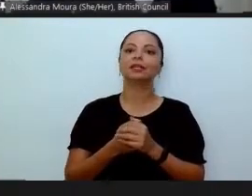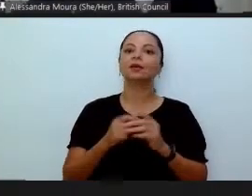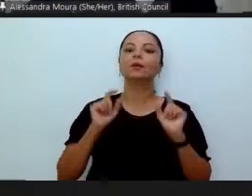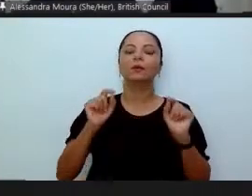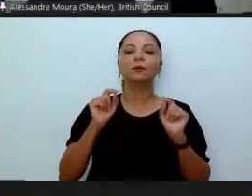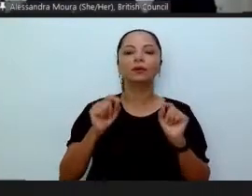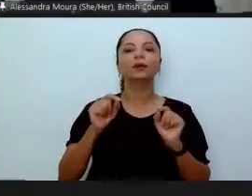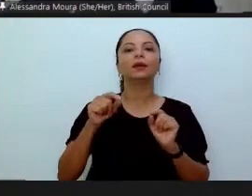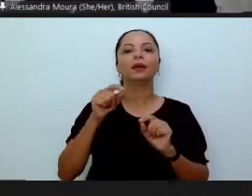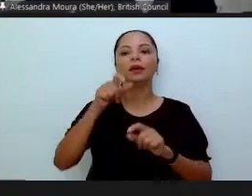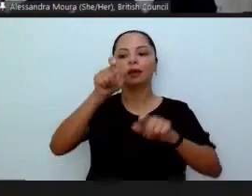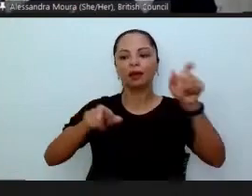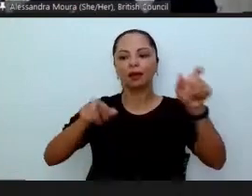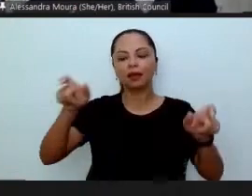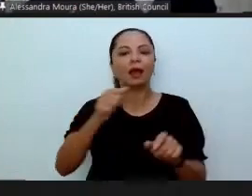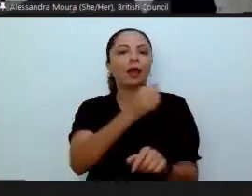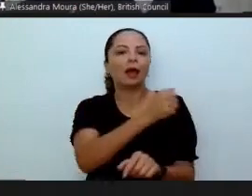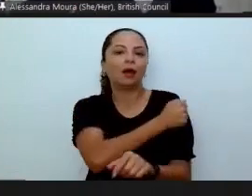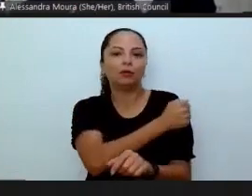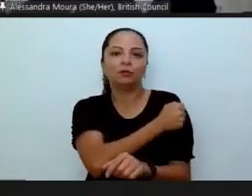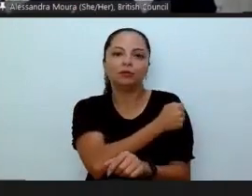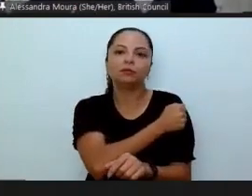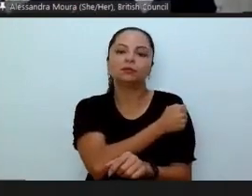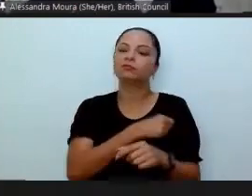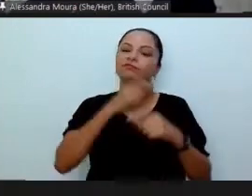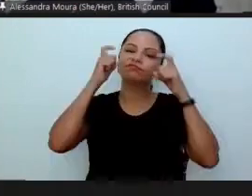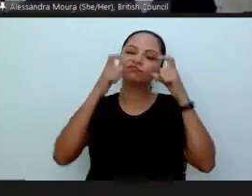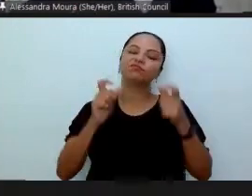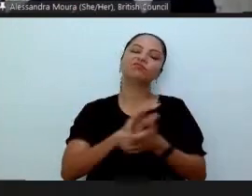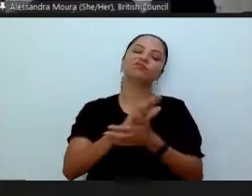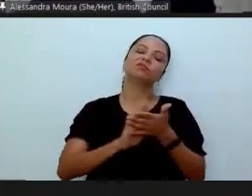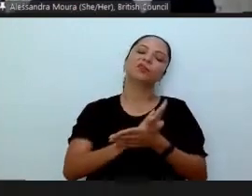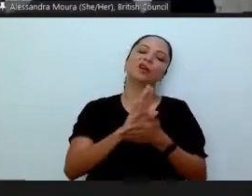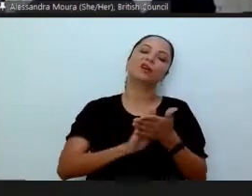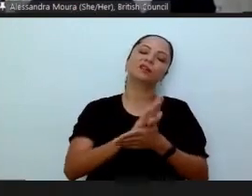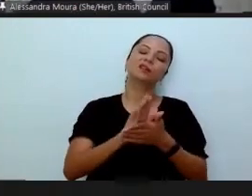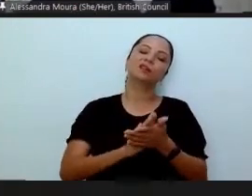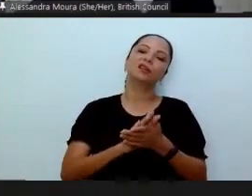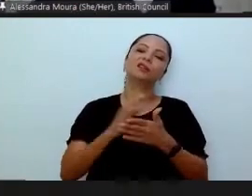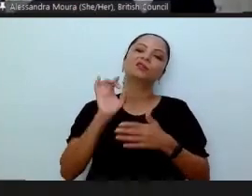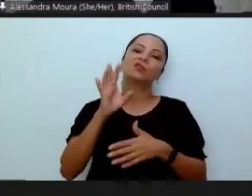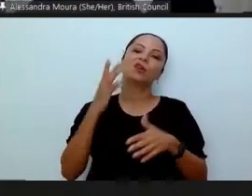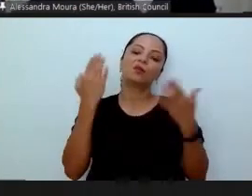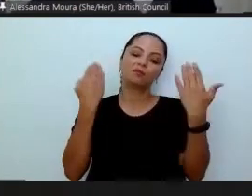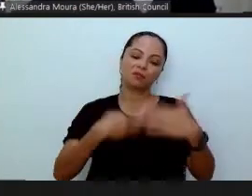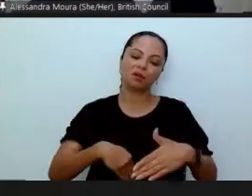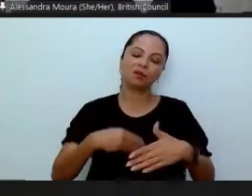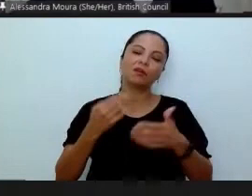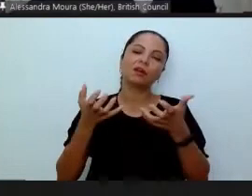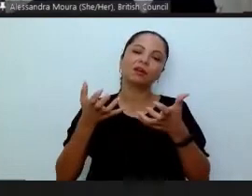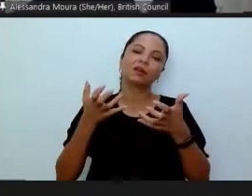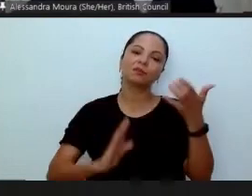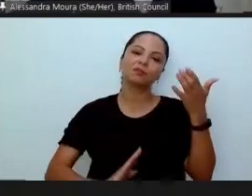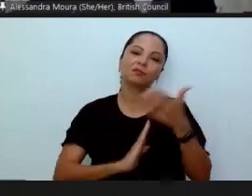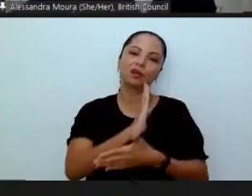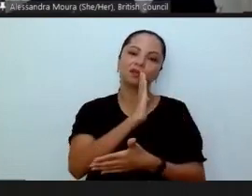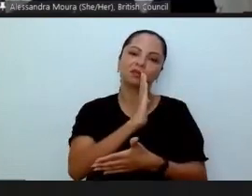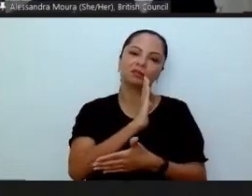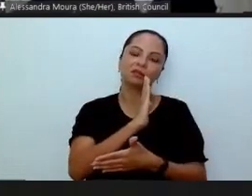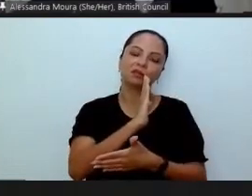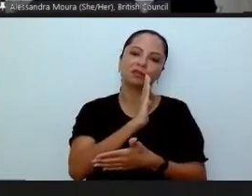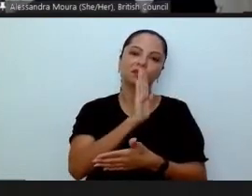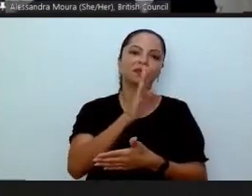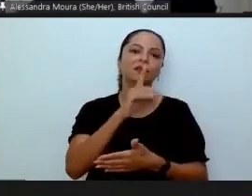the test. So they're extrinsically motivated. They have poor learning skills. I want to try to promote